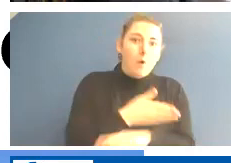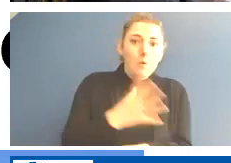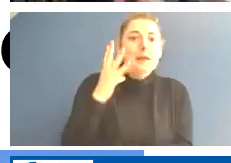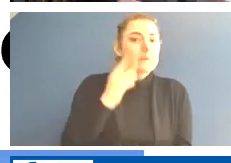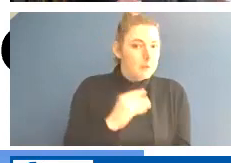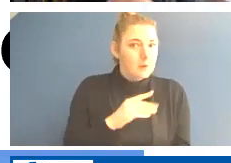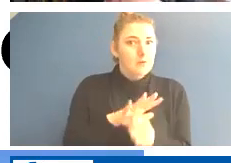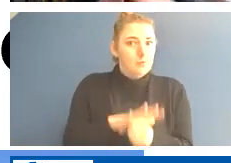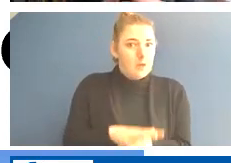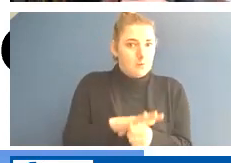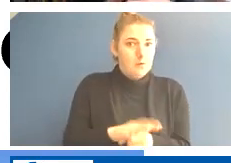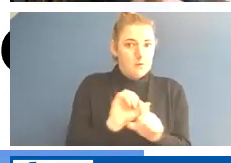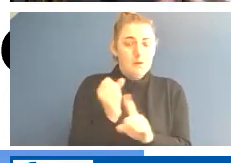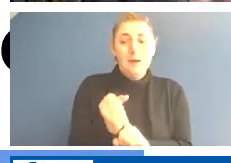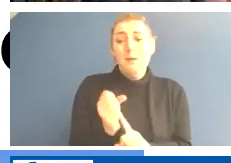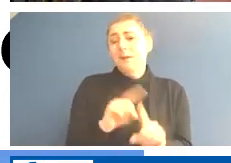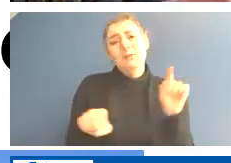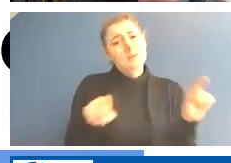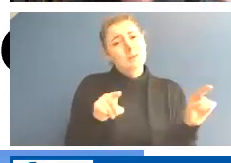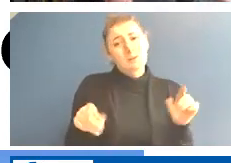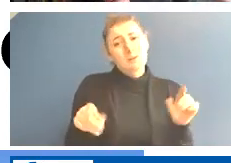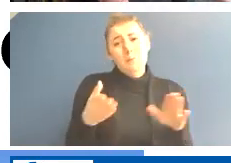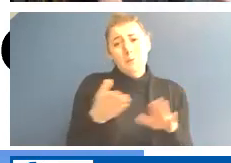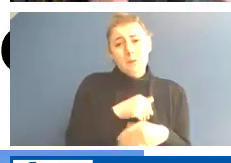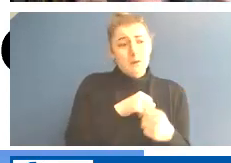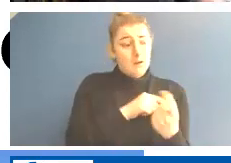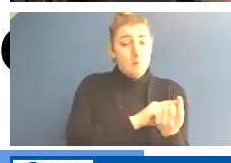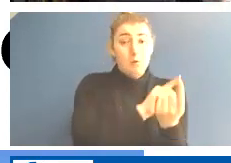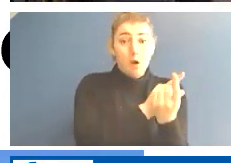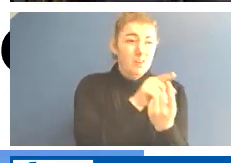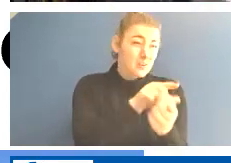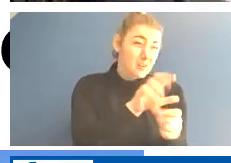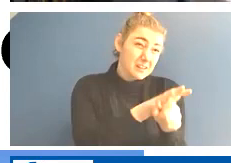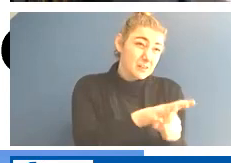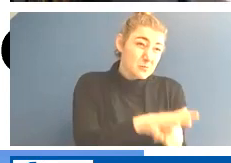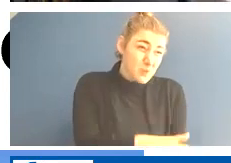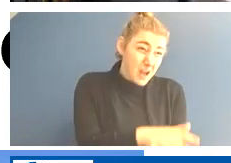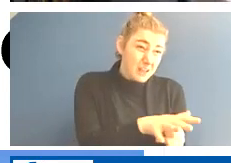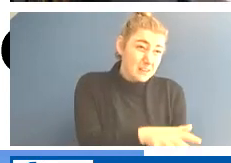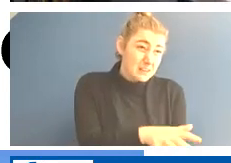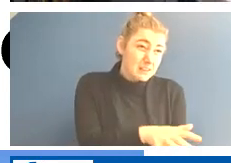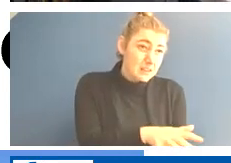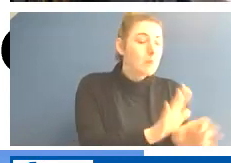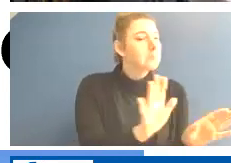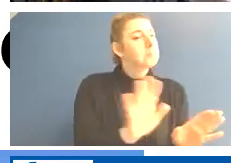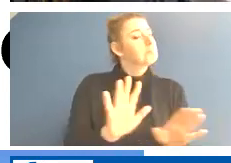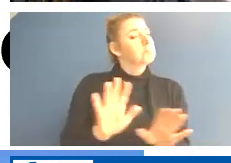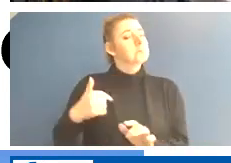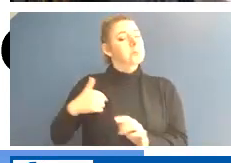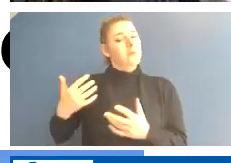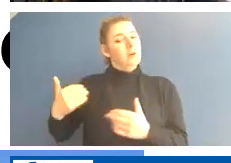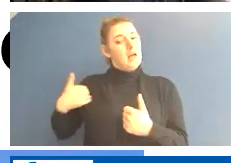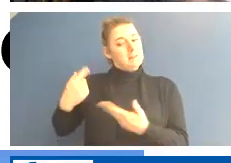a lot of there's a big difference between approaching someone in distress and falling back on a plan we have already talked